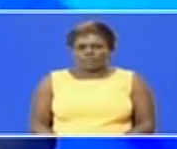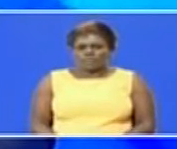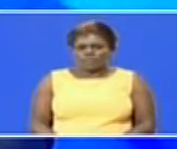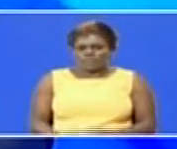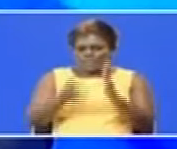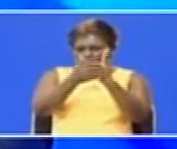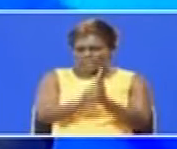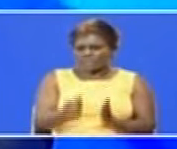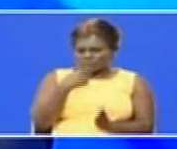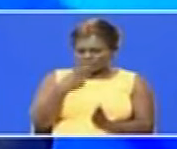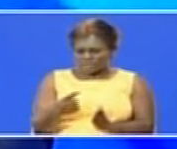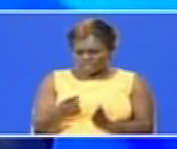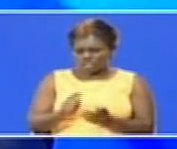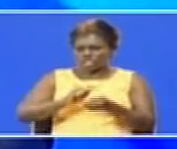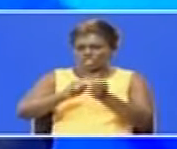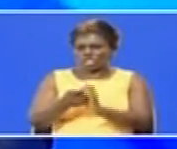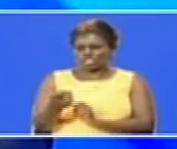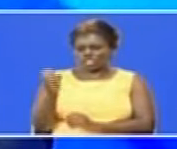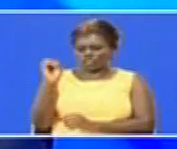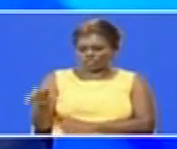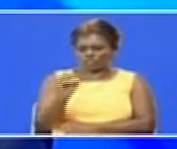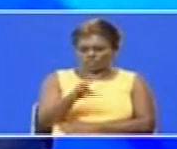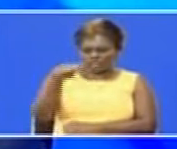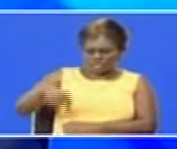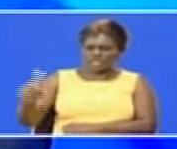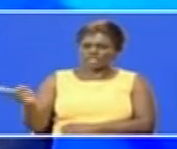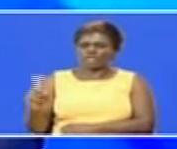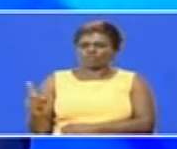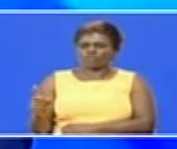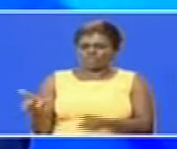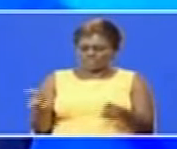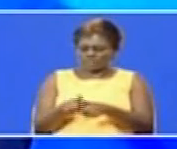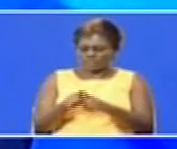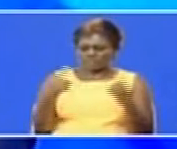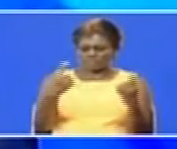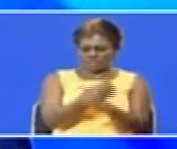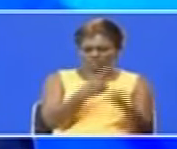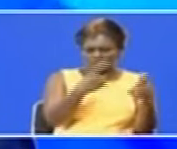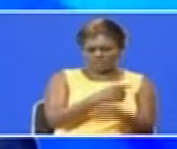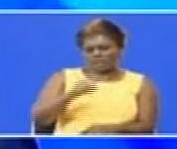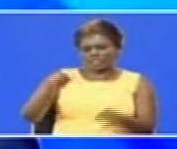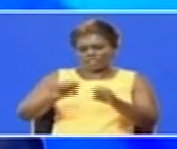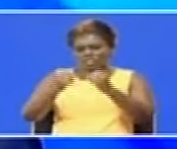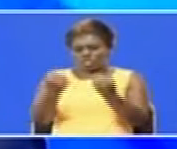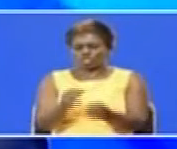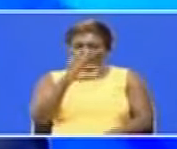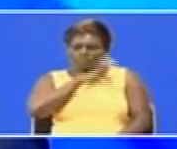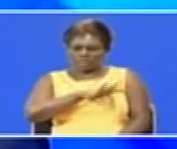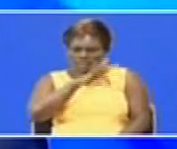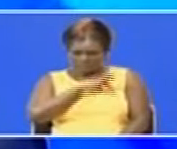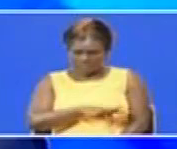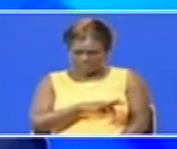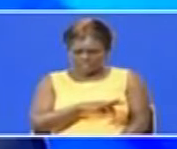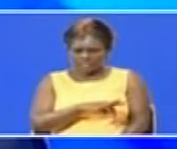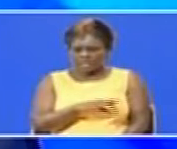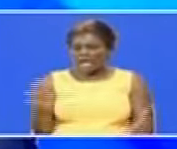Experts say recycling could promote a cleaner environment here in Nairobi. This is in addition to various other social benefits, of course. However, this